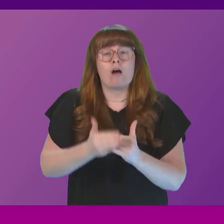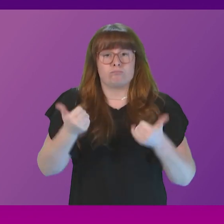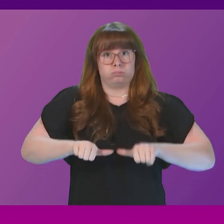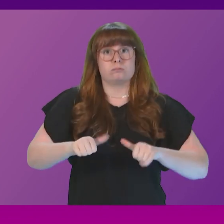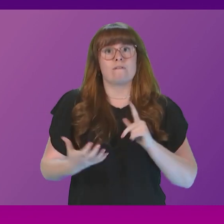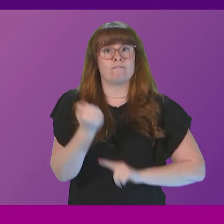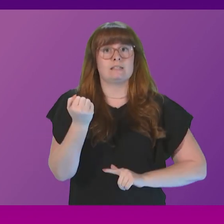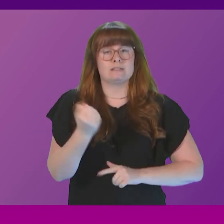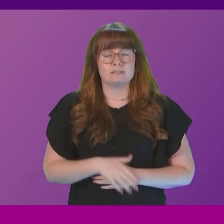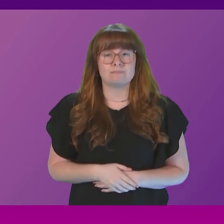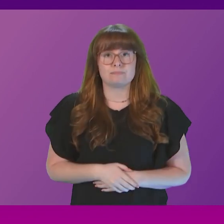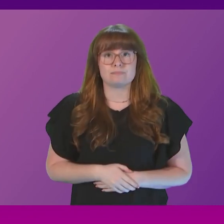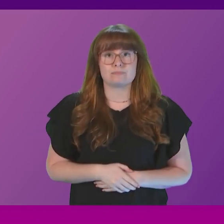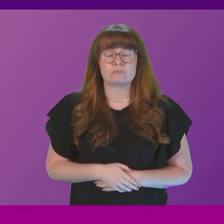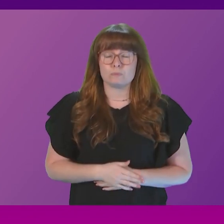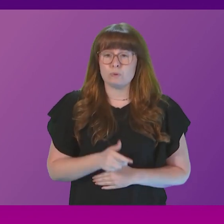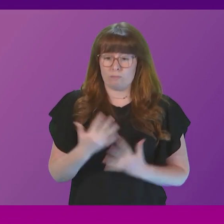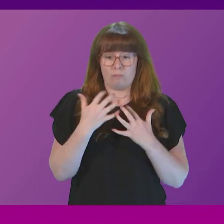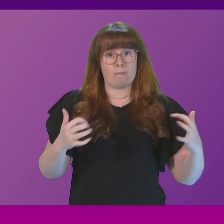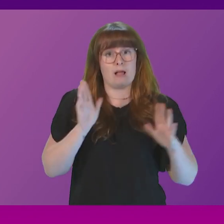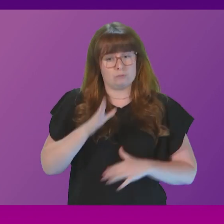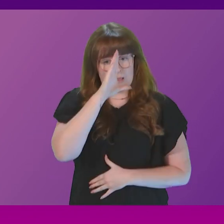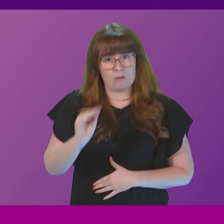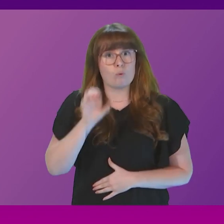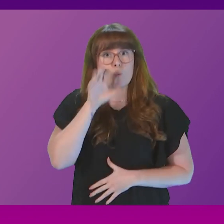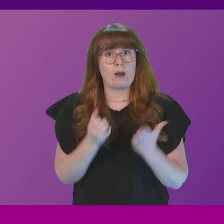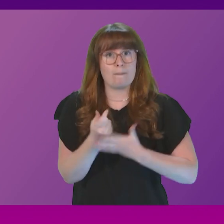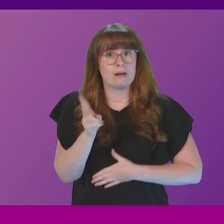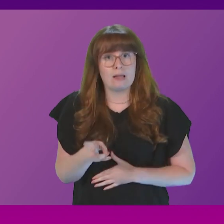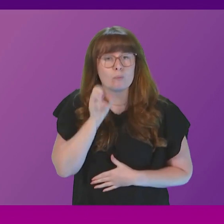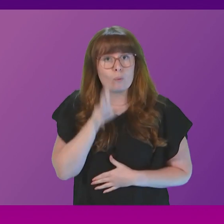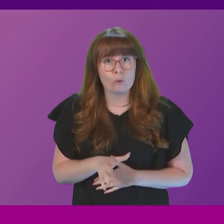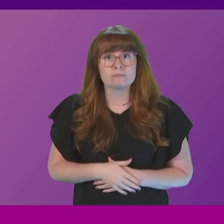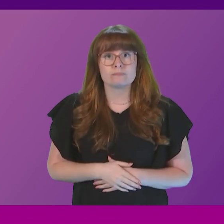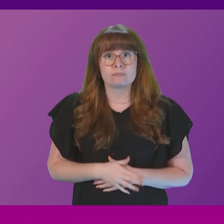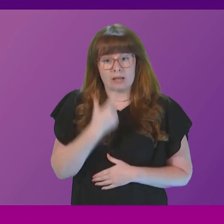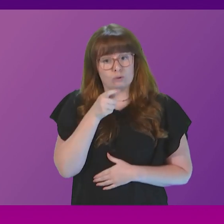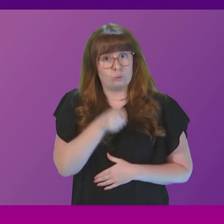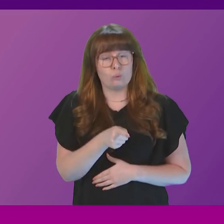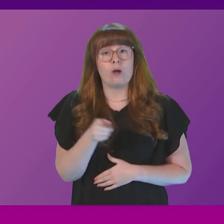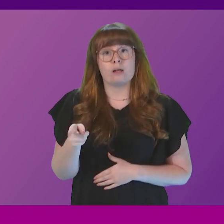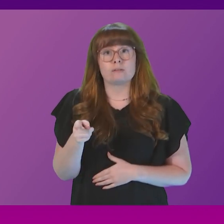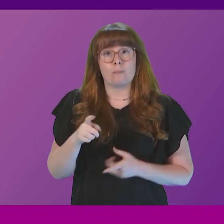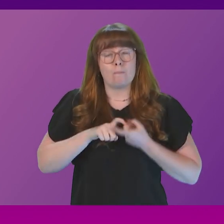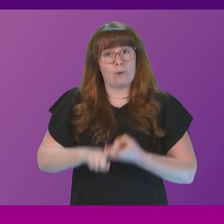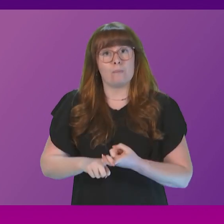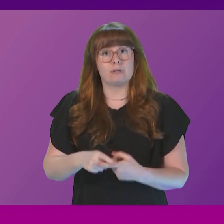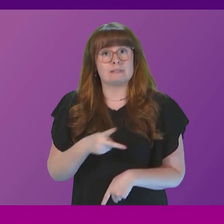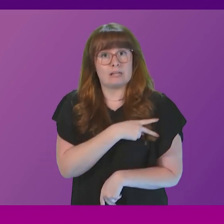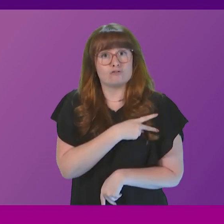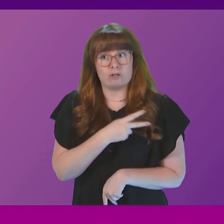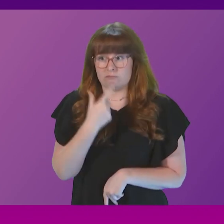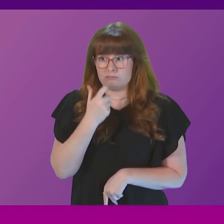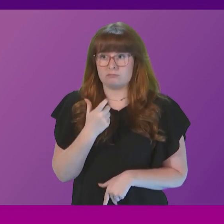turns up. So the public need to be assured that this will not happen again. Will you and the Permanent Secretary now mount